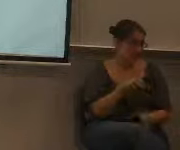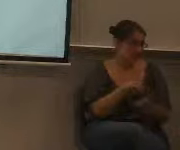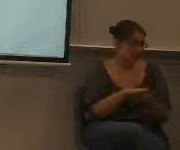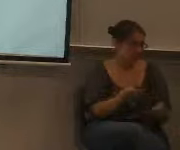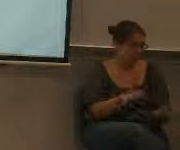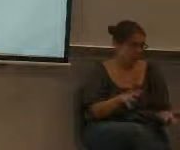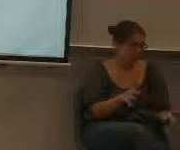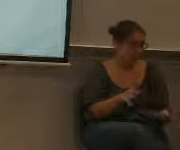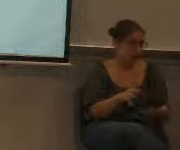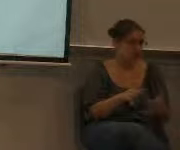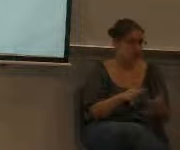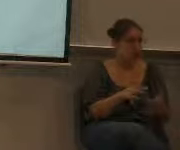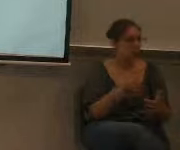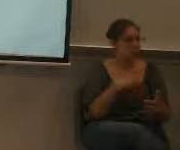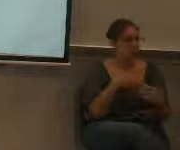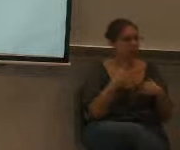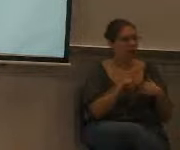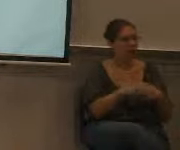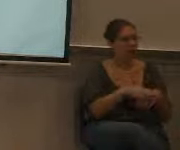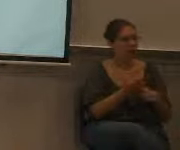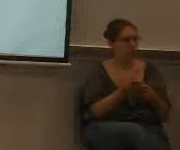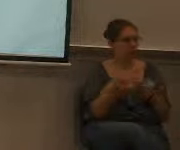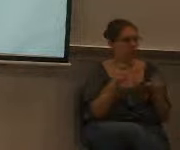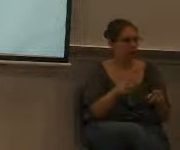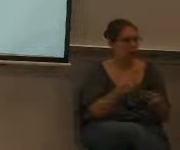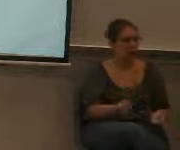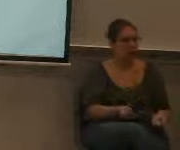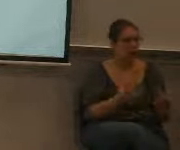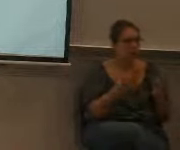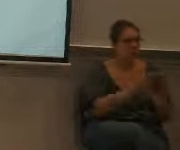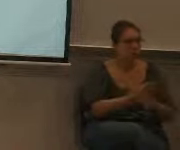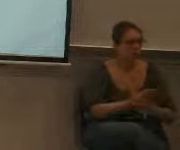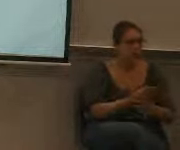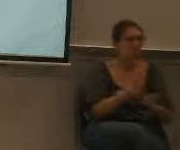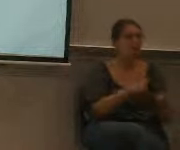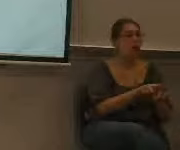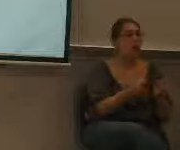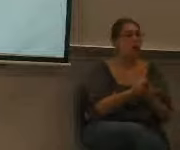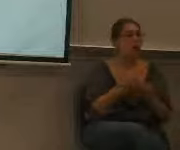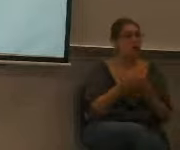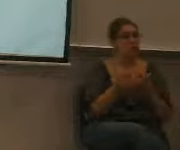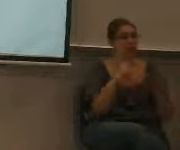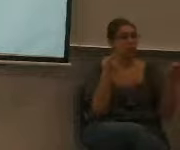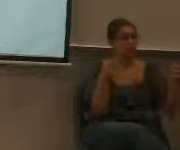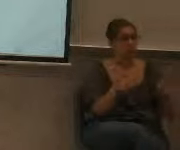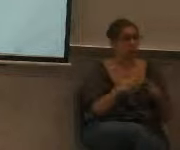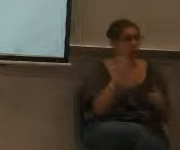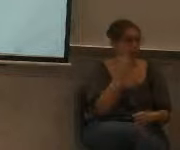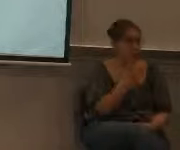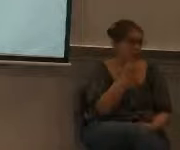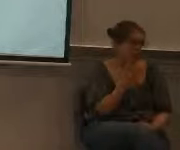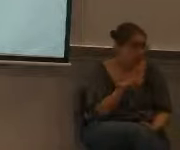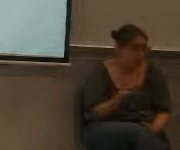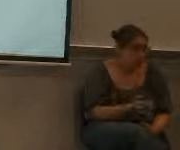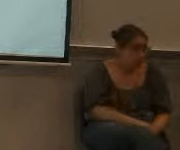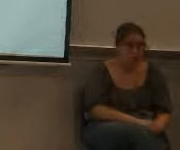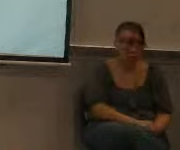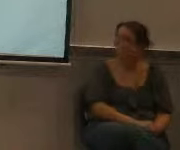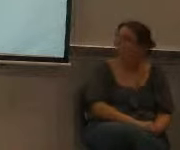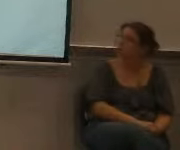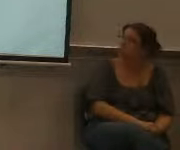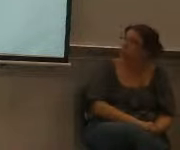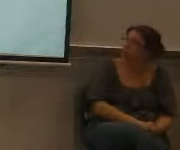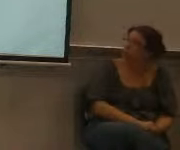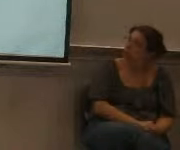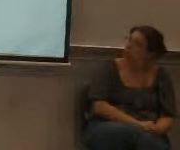last exam, is how much of a disturbance they are. They also are something that's occurred very commonly. And